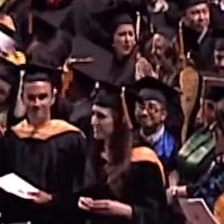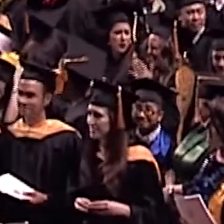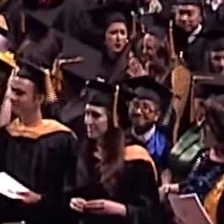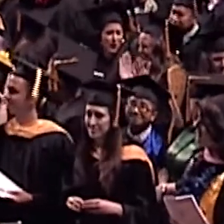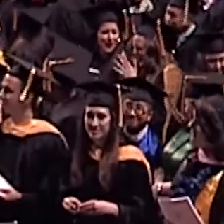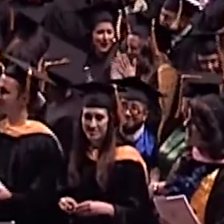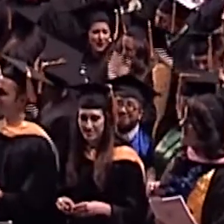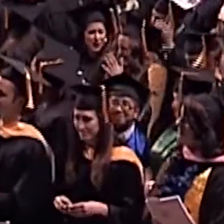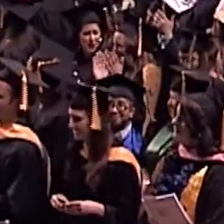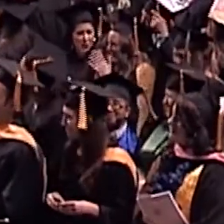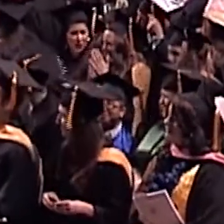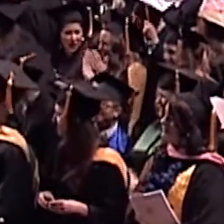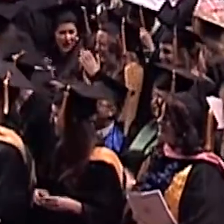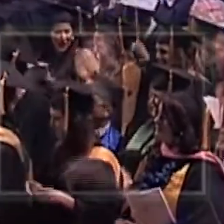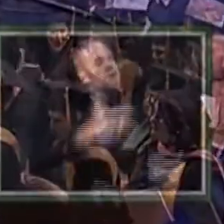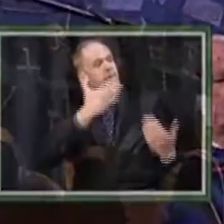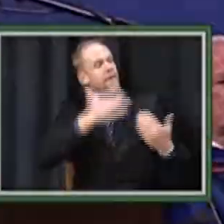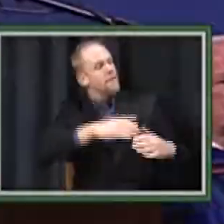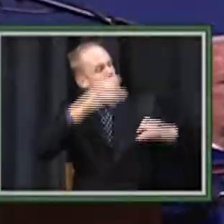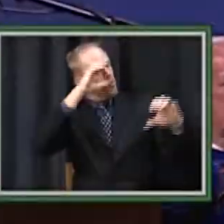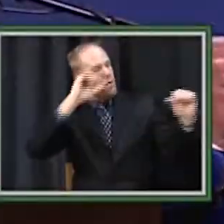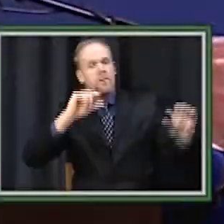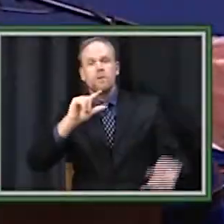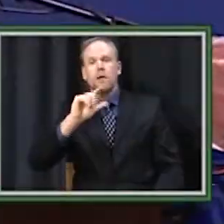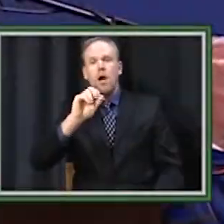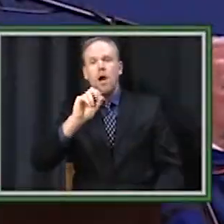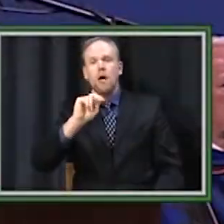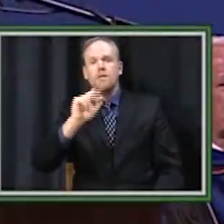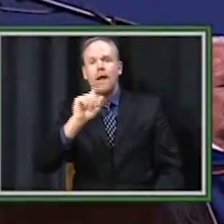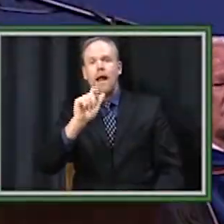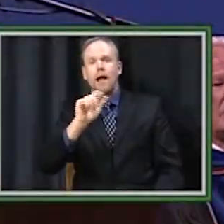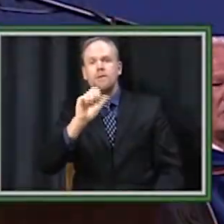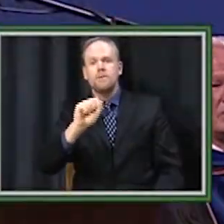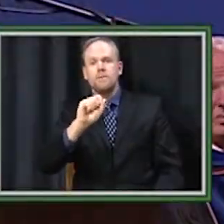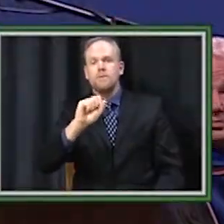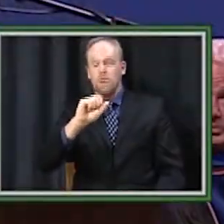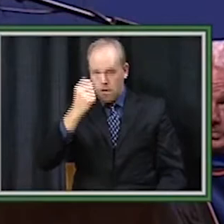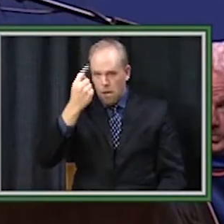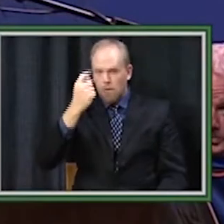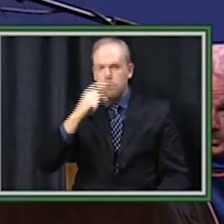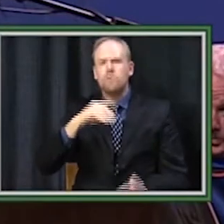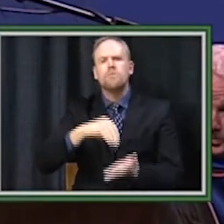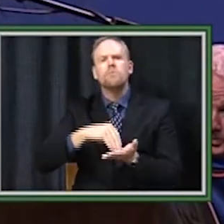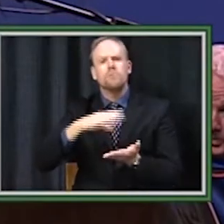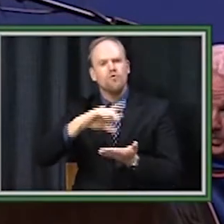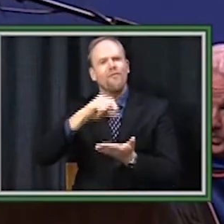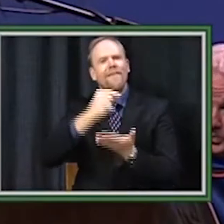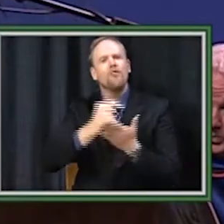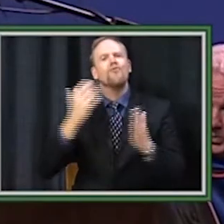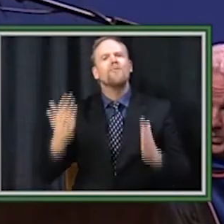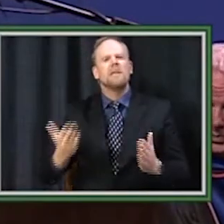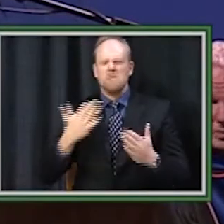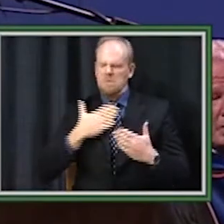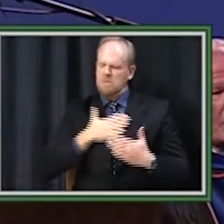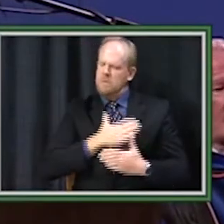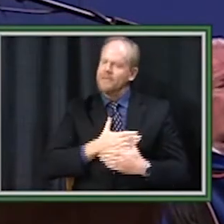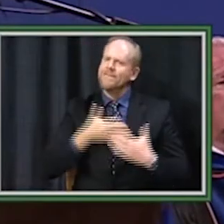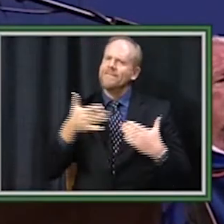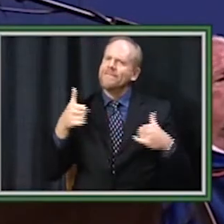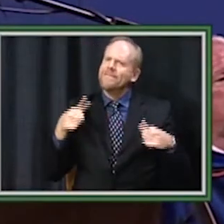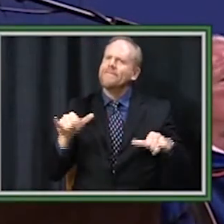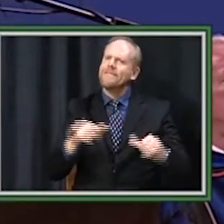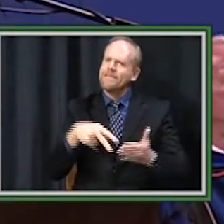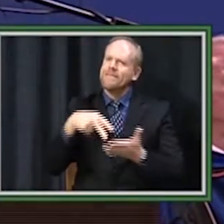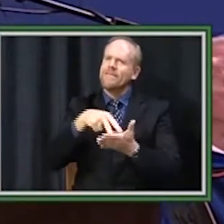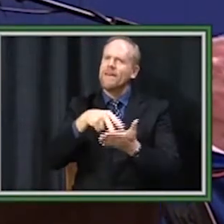Thank you, President Gonzalez. Graduates, please remain standing. Before concluding this ceremony, we would like to